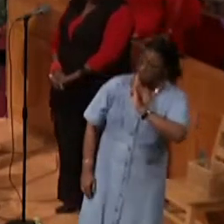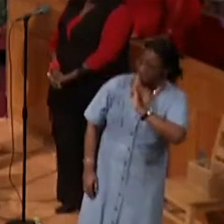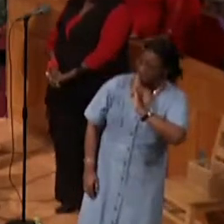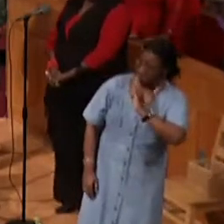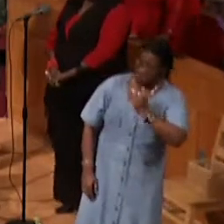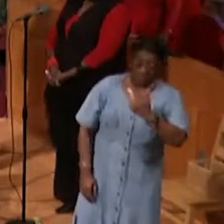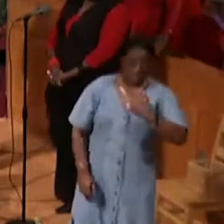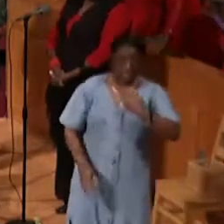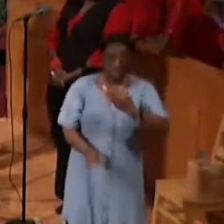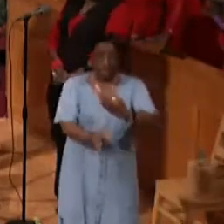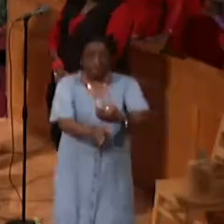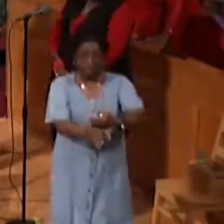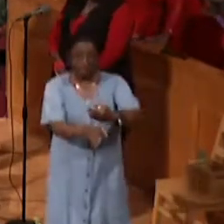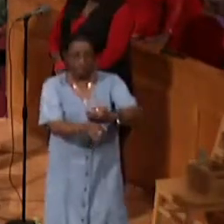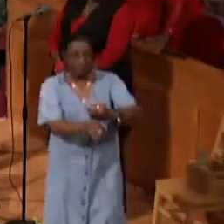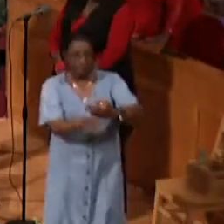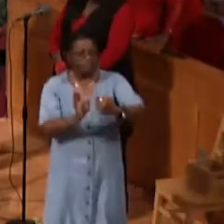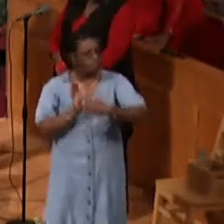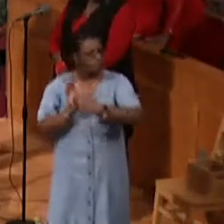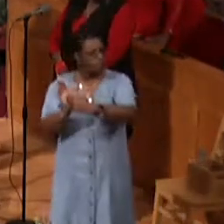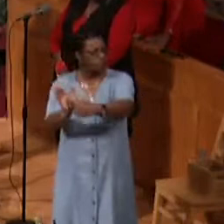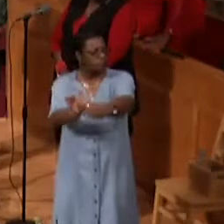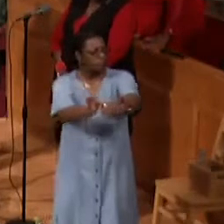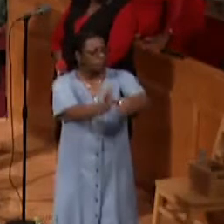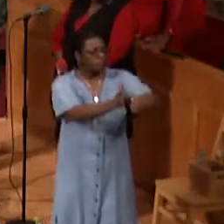We have a faith that we demonstrate.